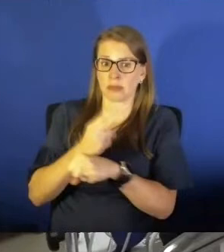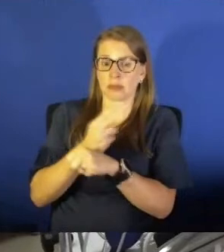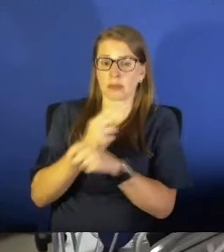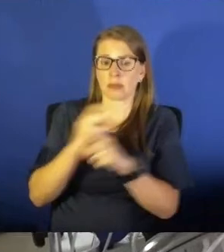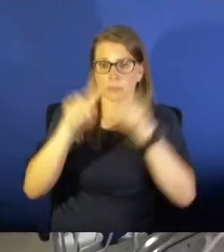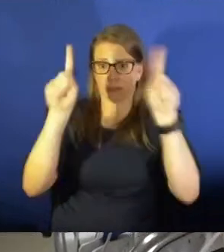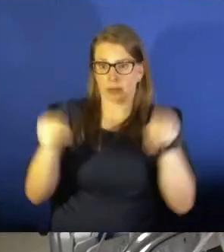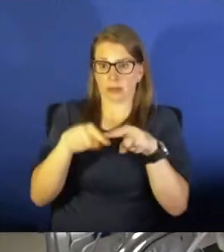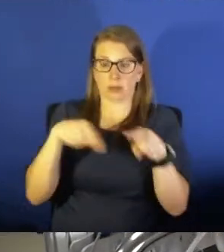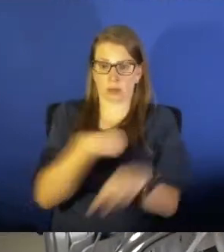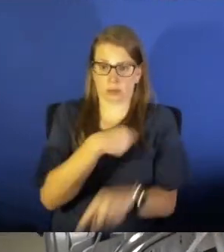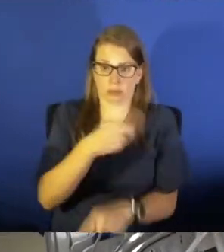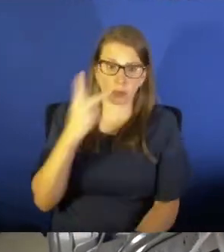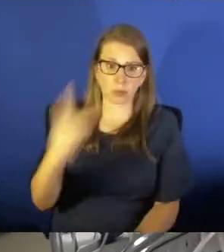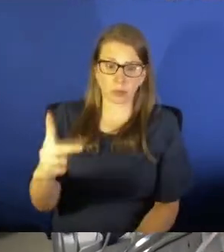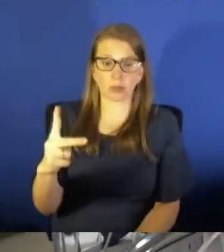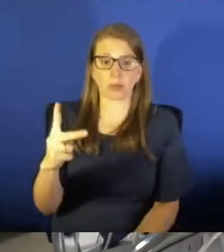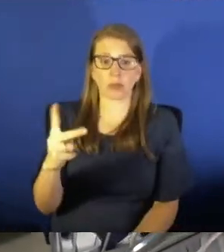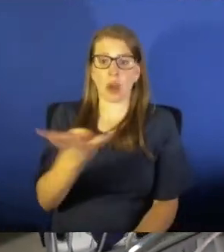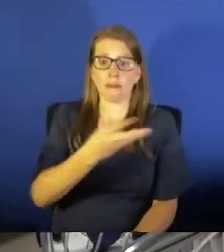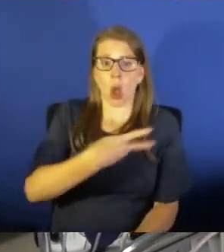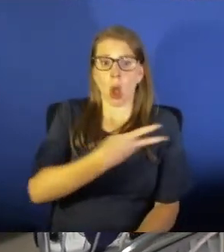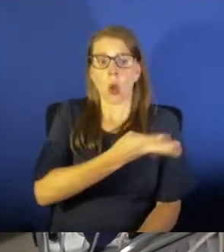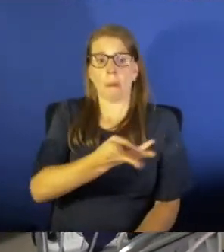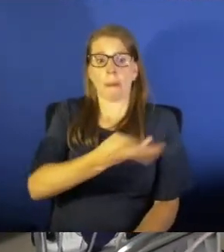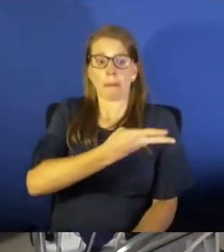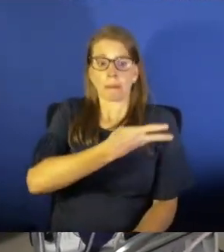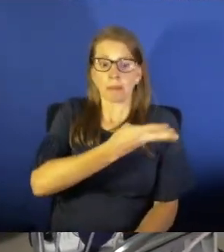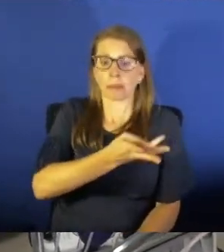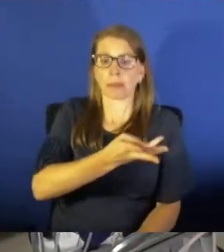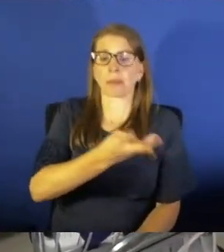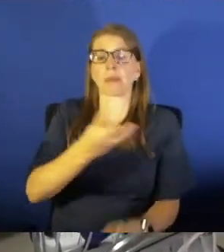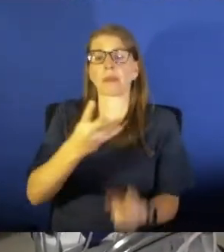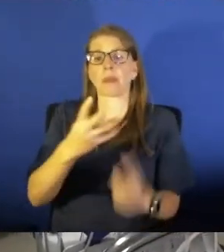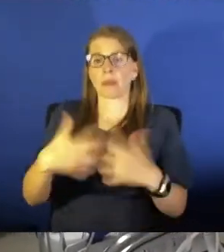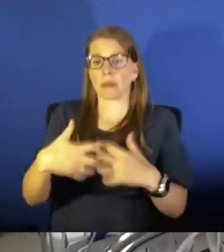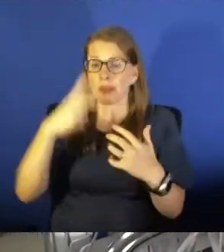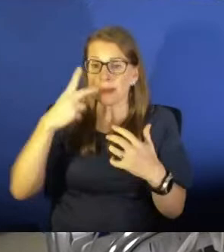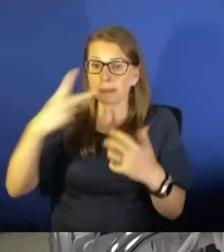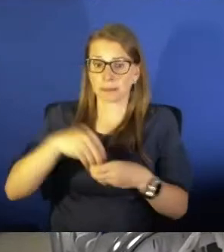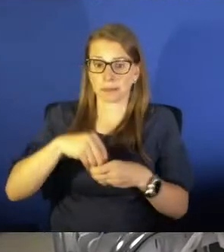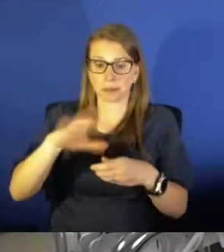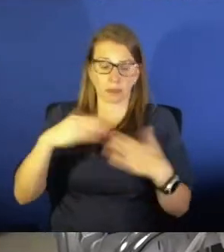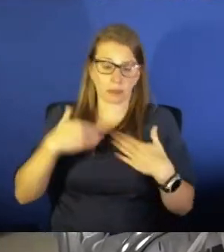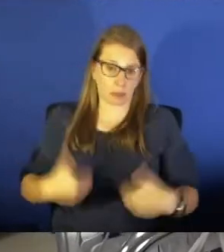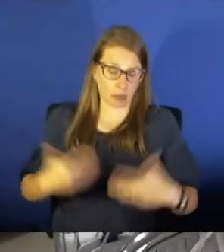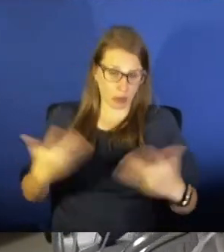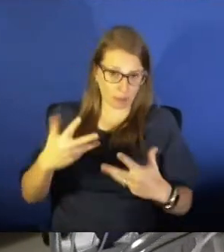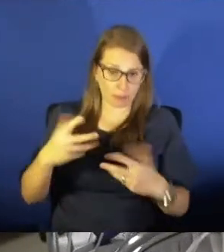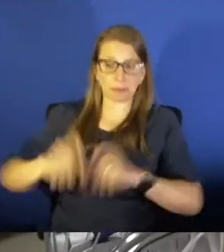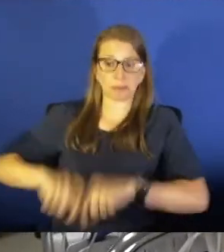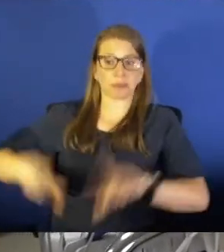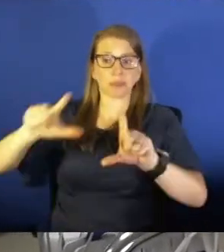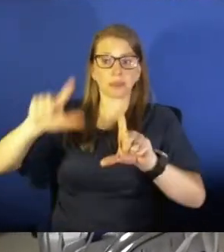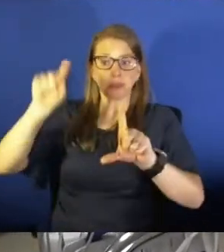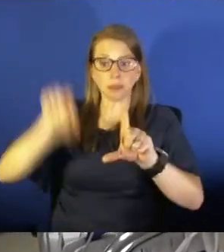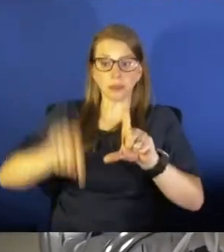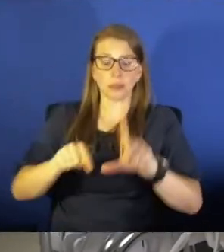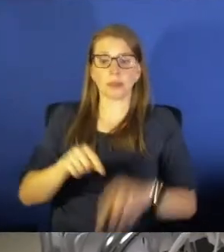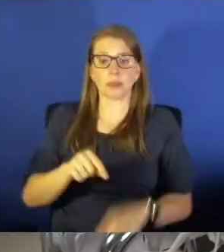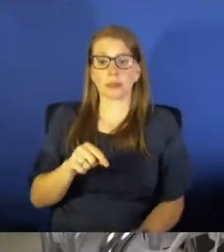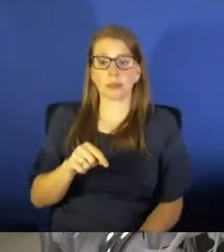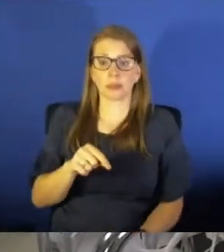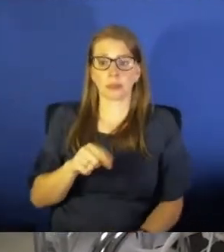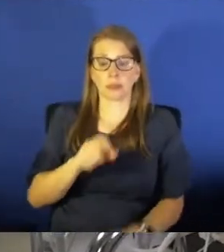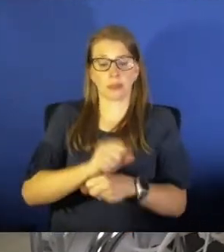saw her flows on this machine. We saw what the machine was seeing inside her body. So that was that. The workhorse,